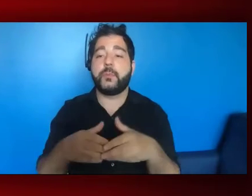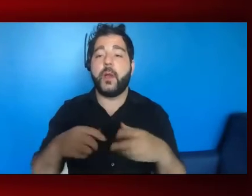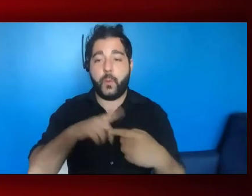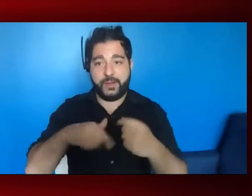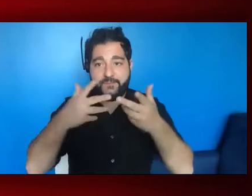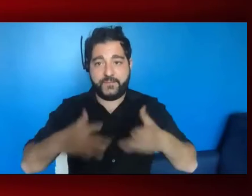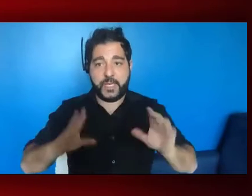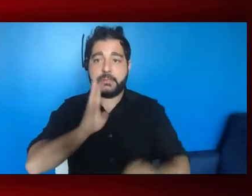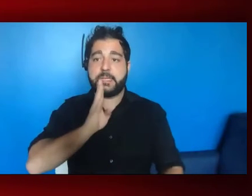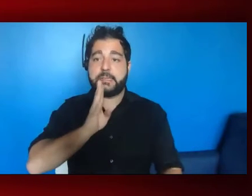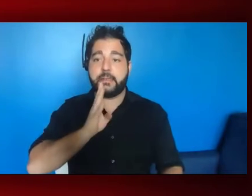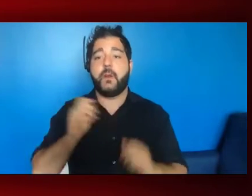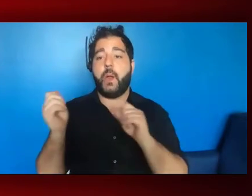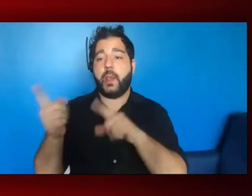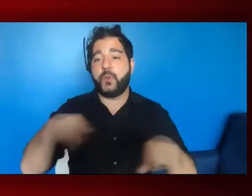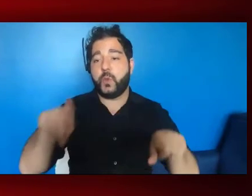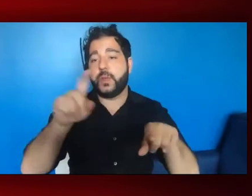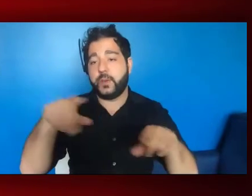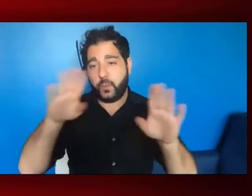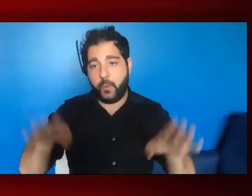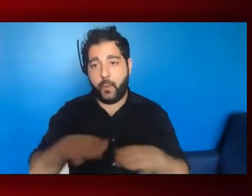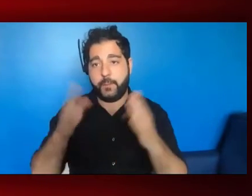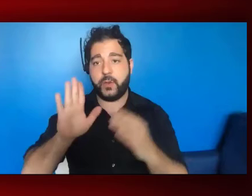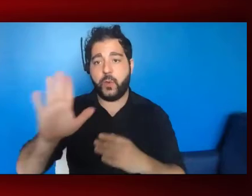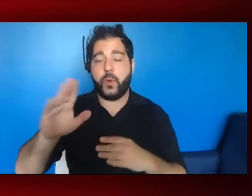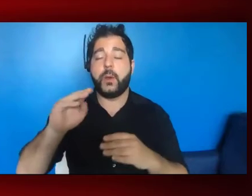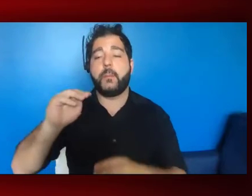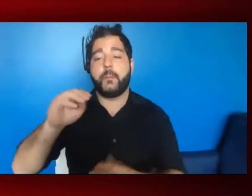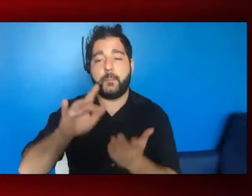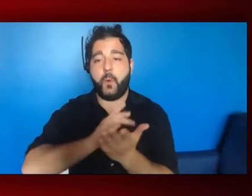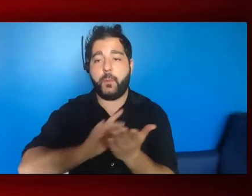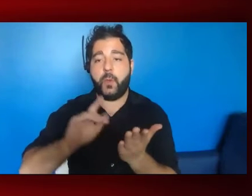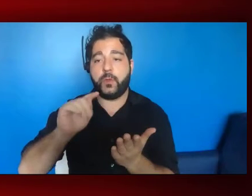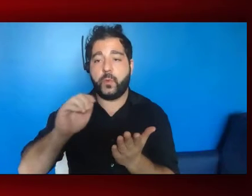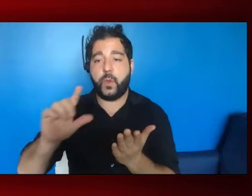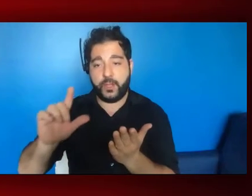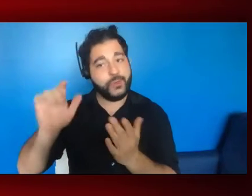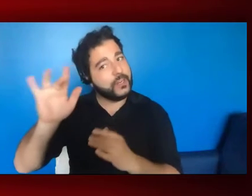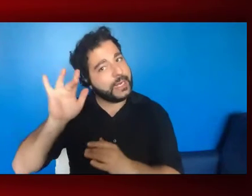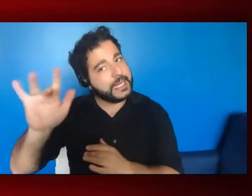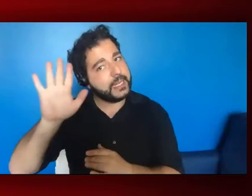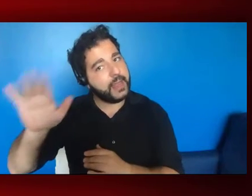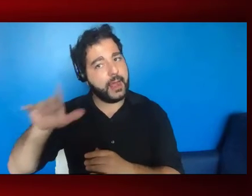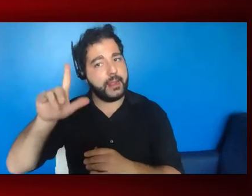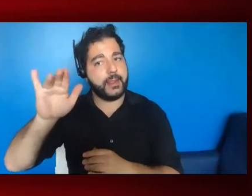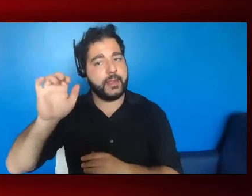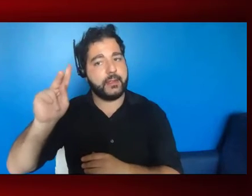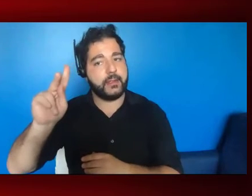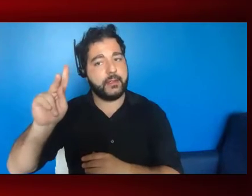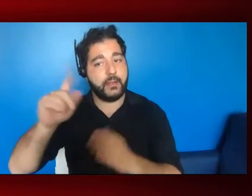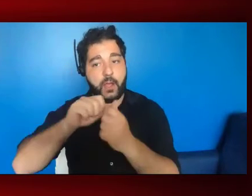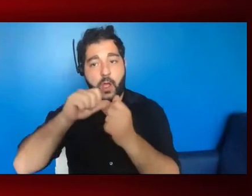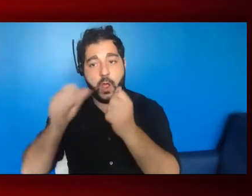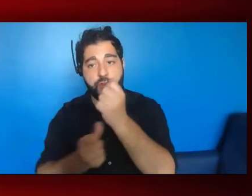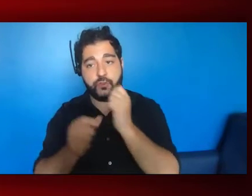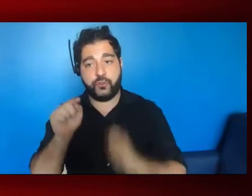here, everybody should open their mobile tool, go to the orange box and press the link. Underneath